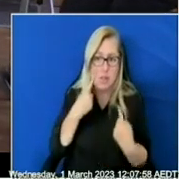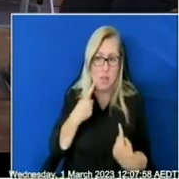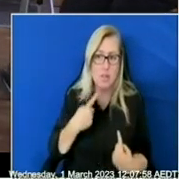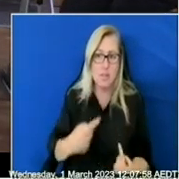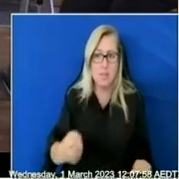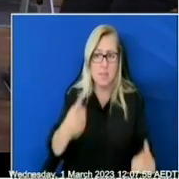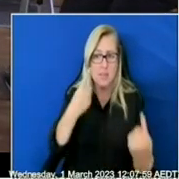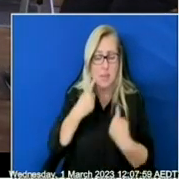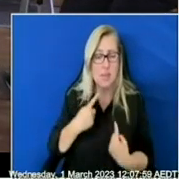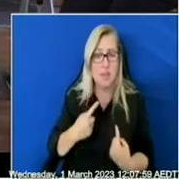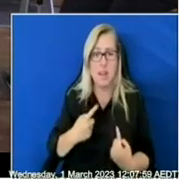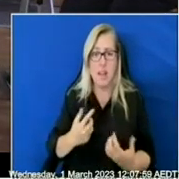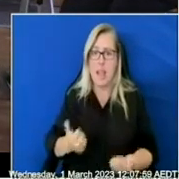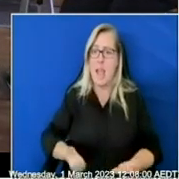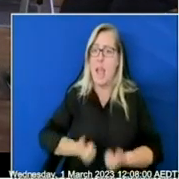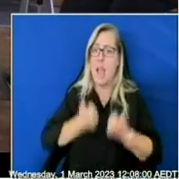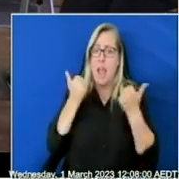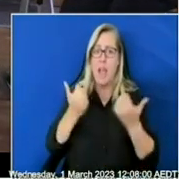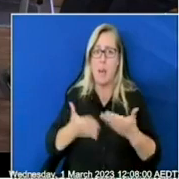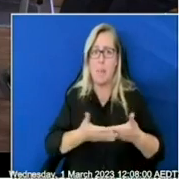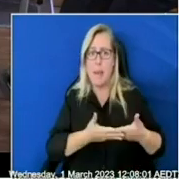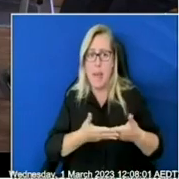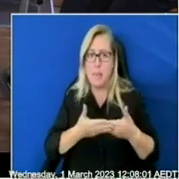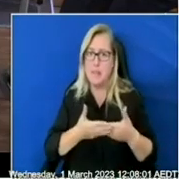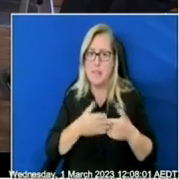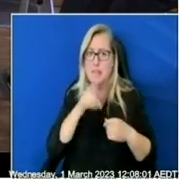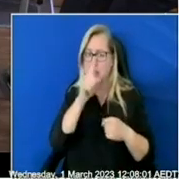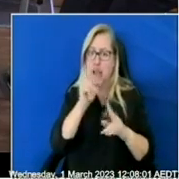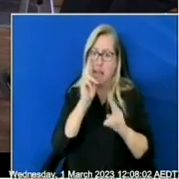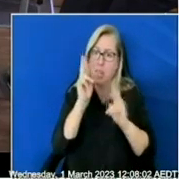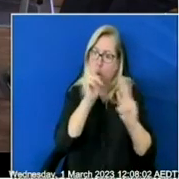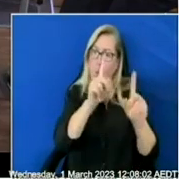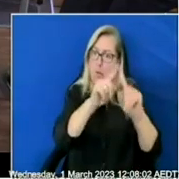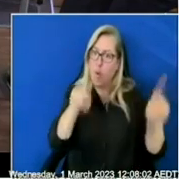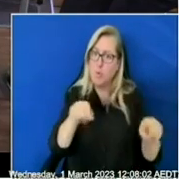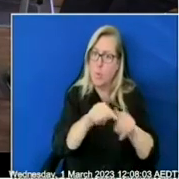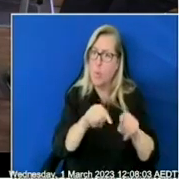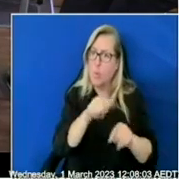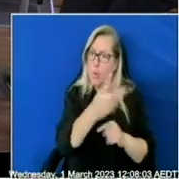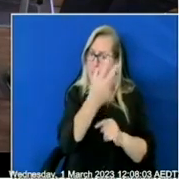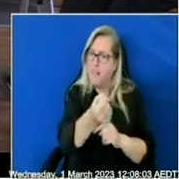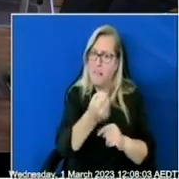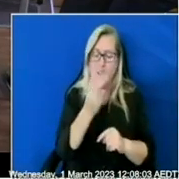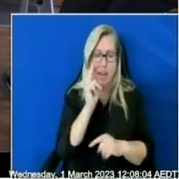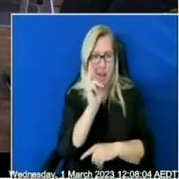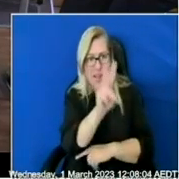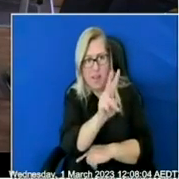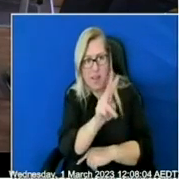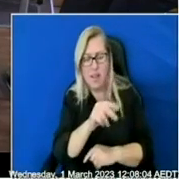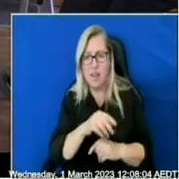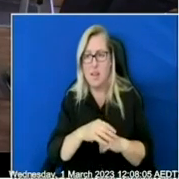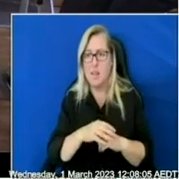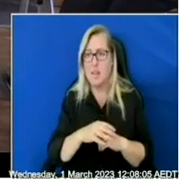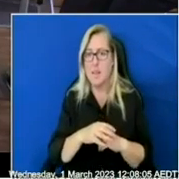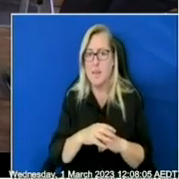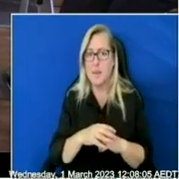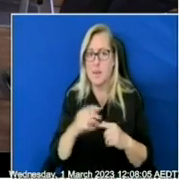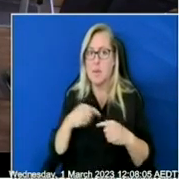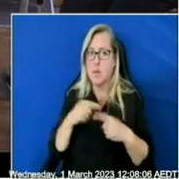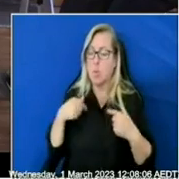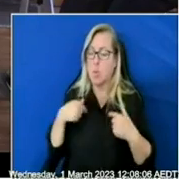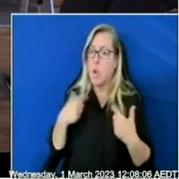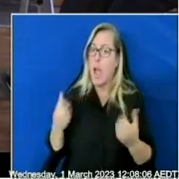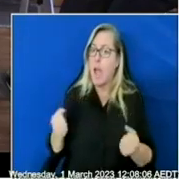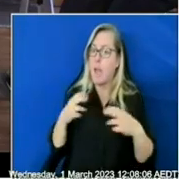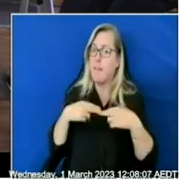them. Look at them up there. Mm-hmm. And we did have a family photo with all of us. With about one. 40 of